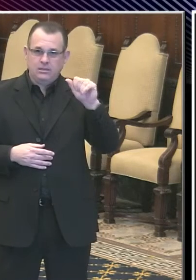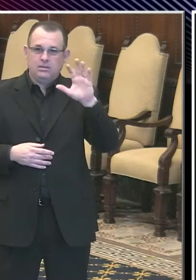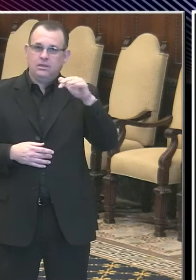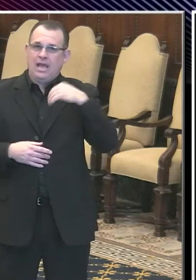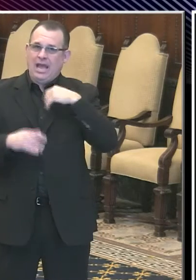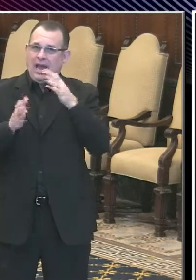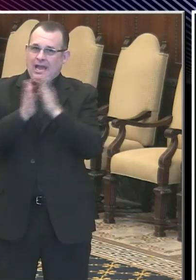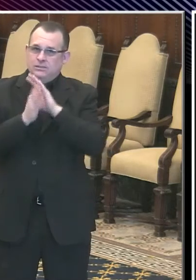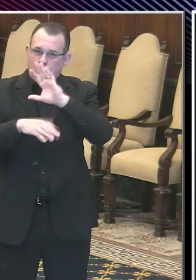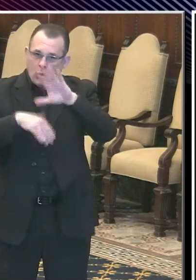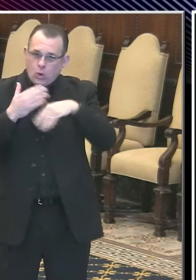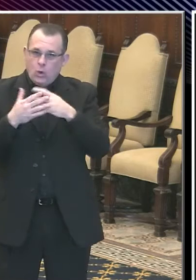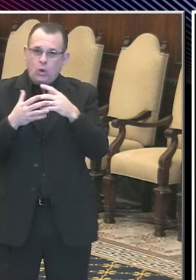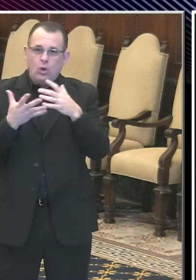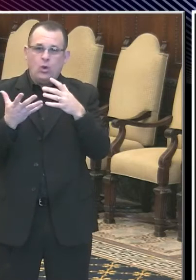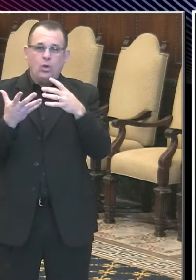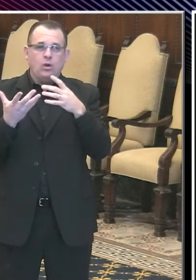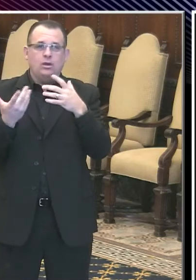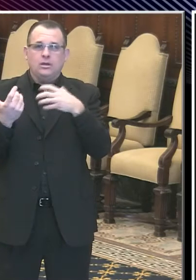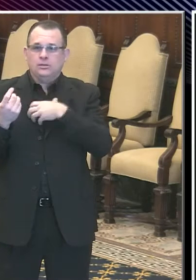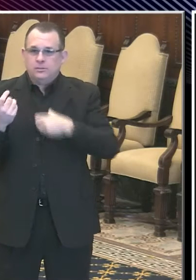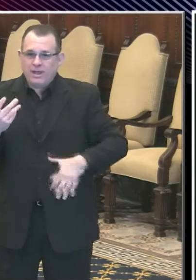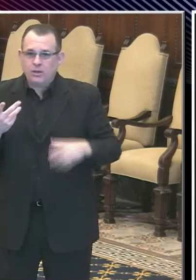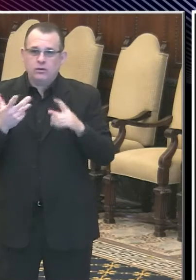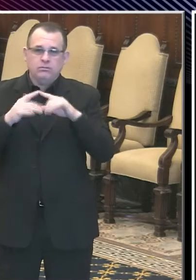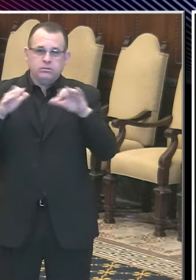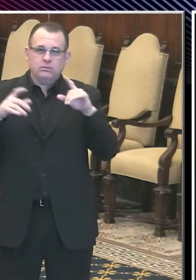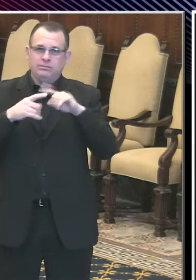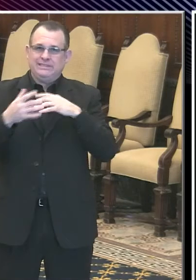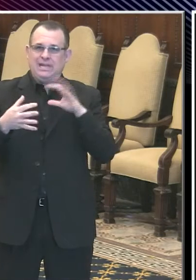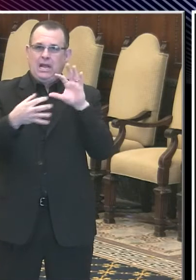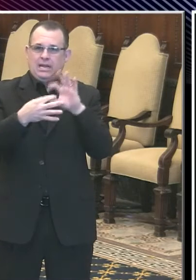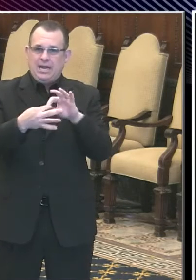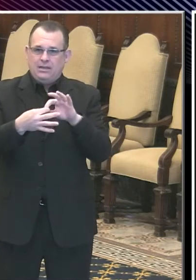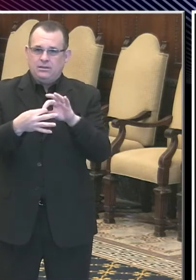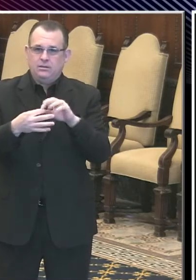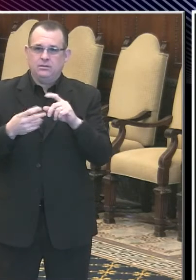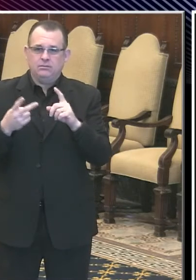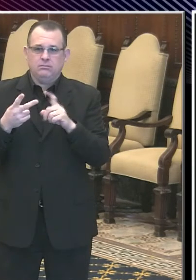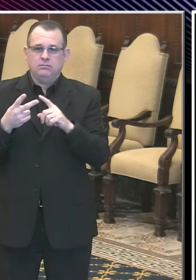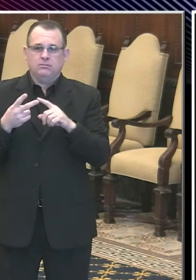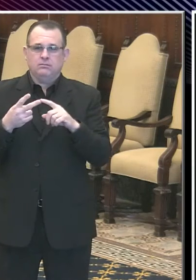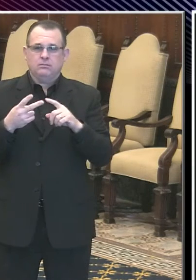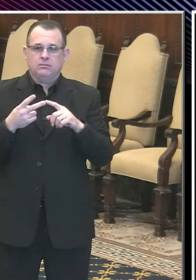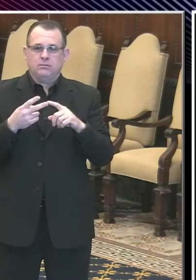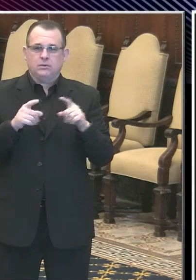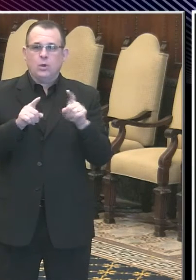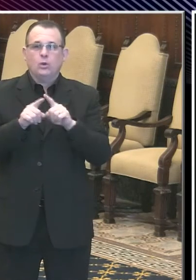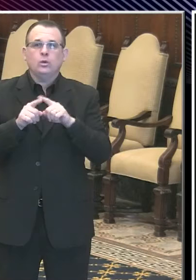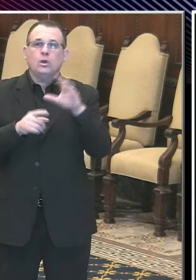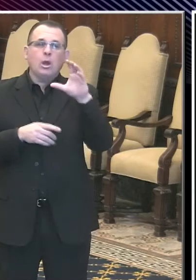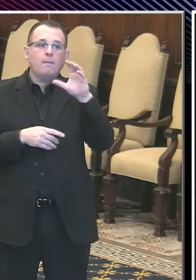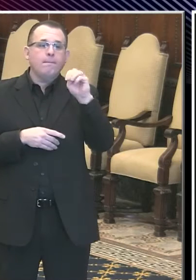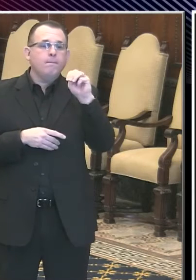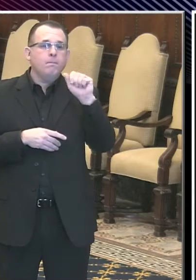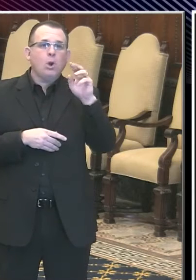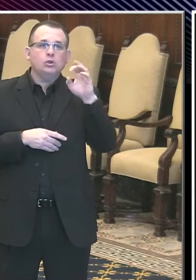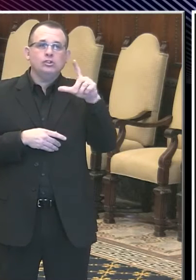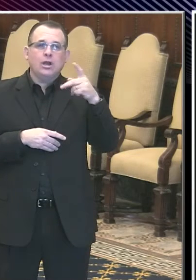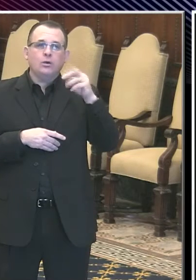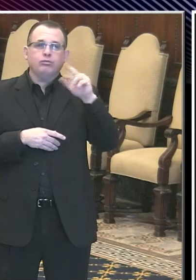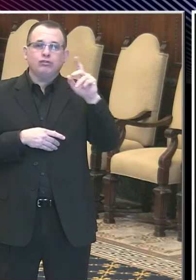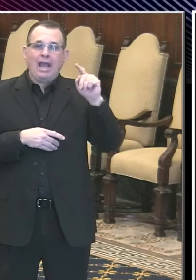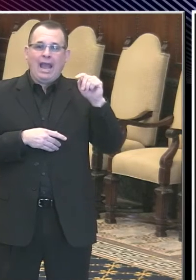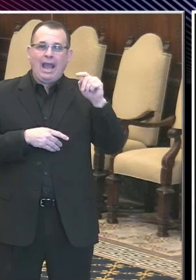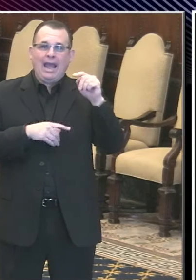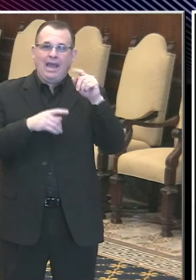join us again with your audio and video. I would also like to remind everyone that City Solicitor Marcel Pratt has joined us today for Q&A.